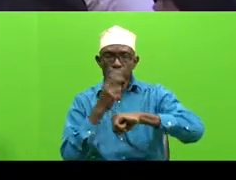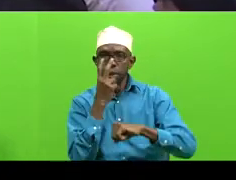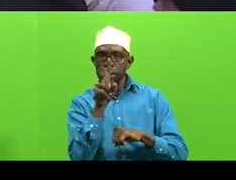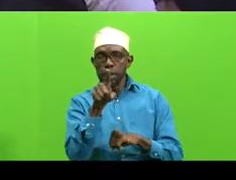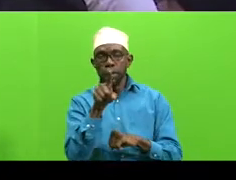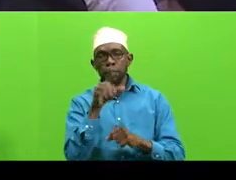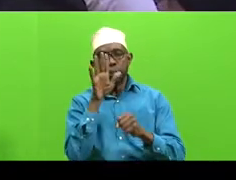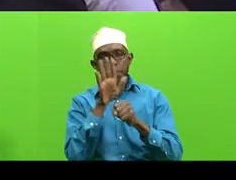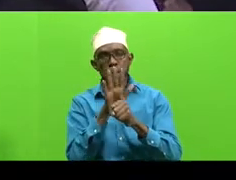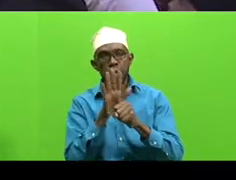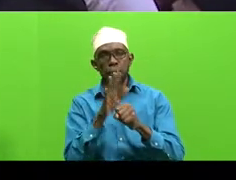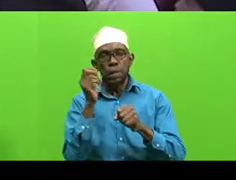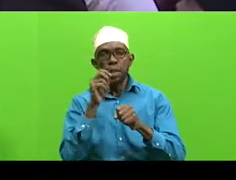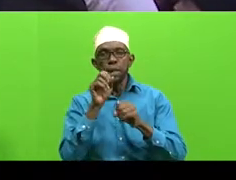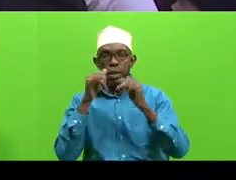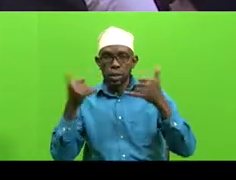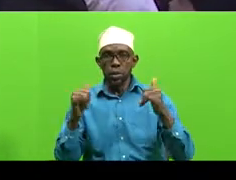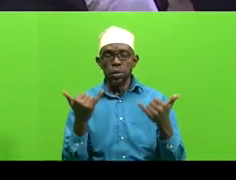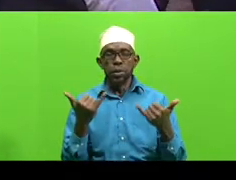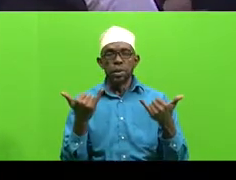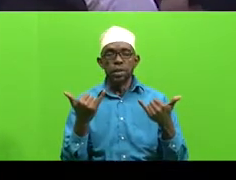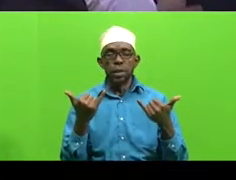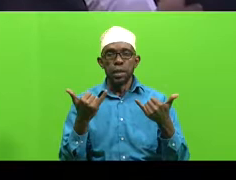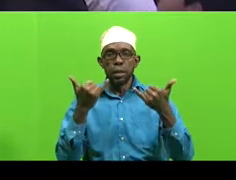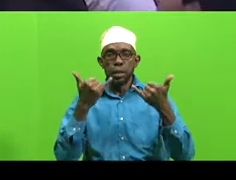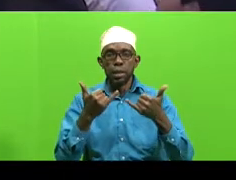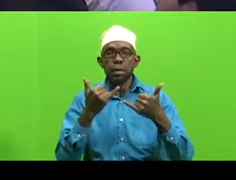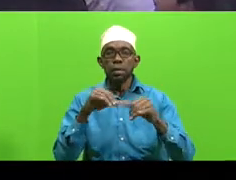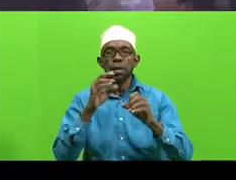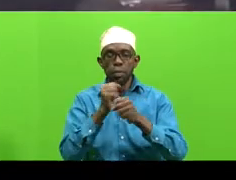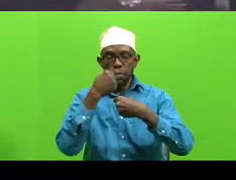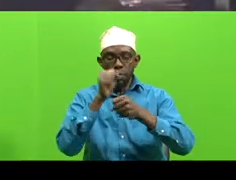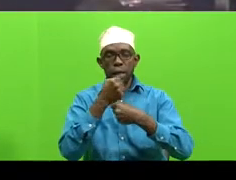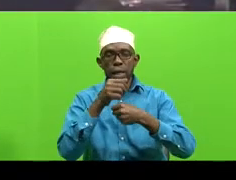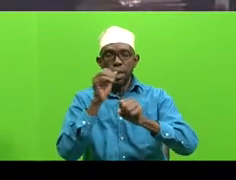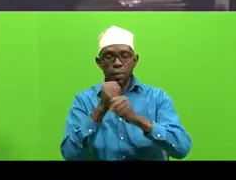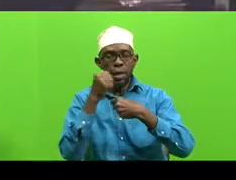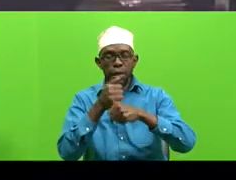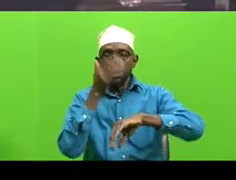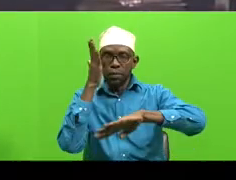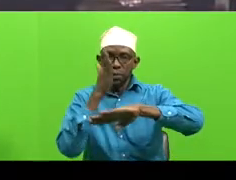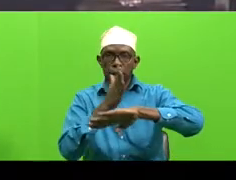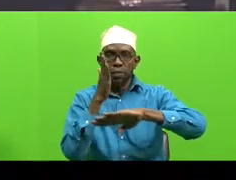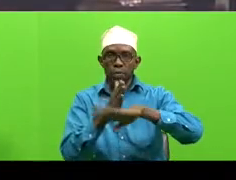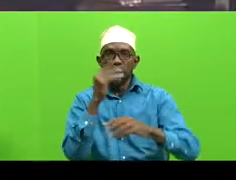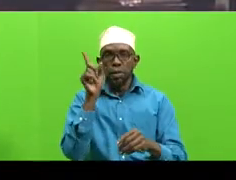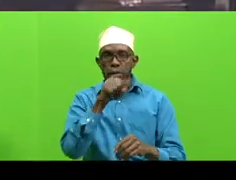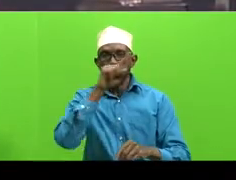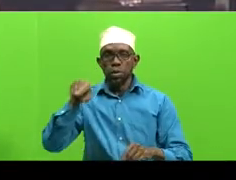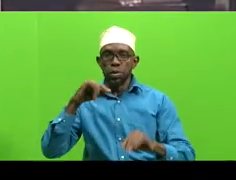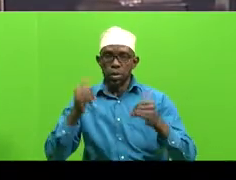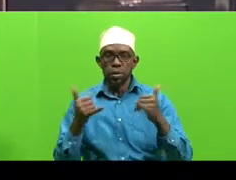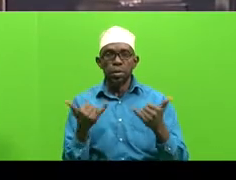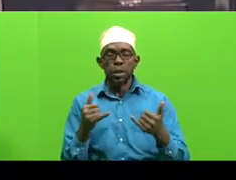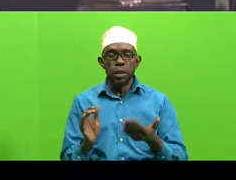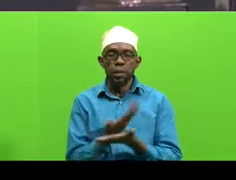in mainstream news channels can actually be fabricated, and it can actually be wrong news. It can